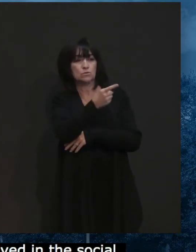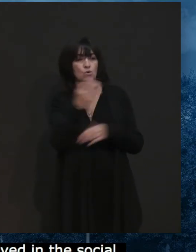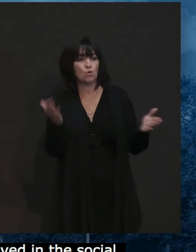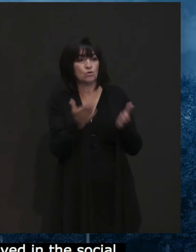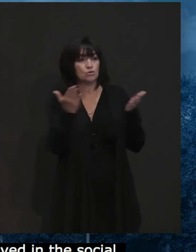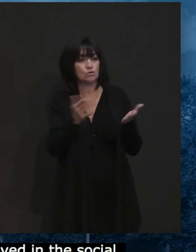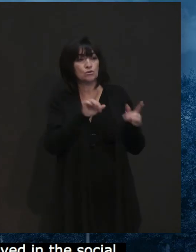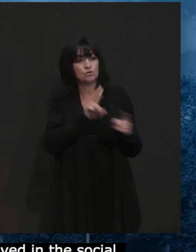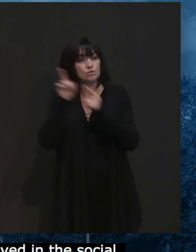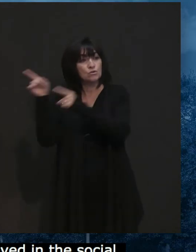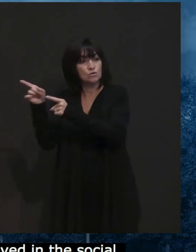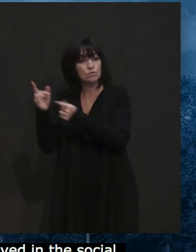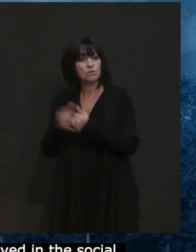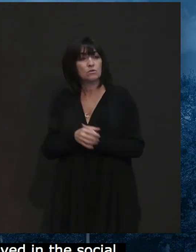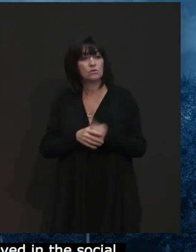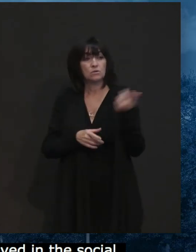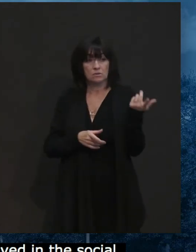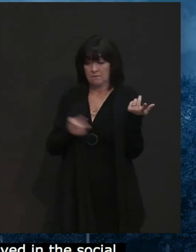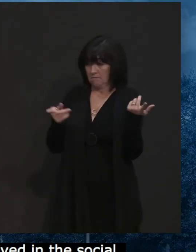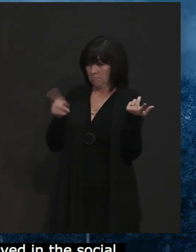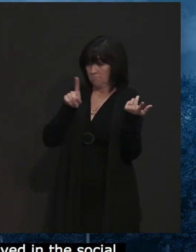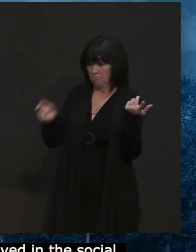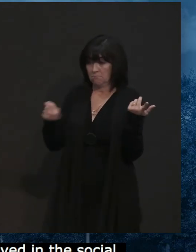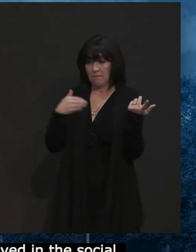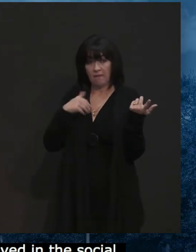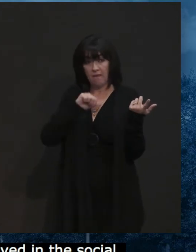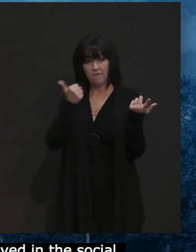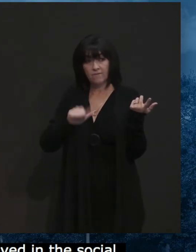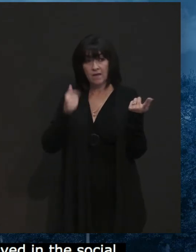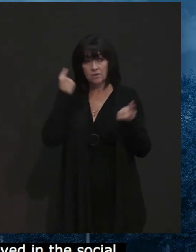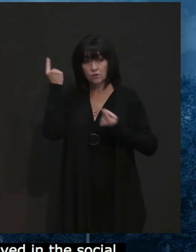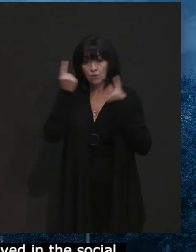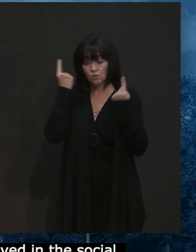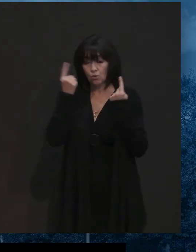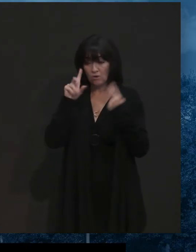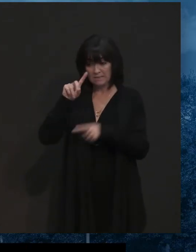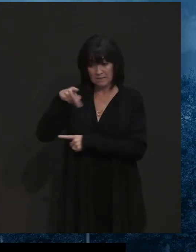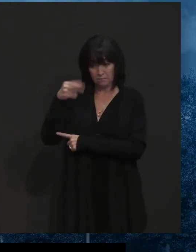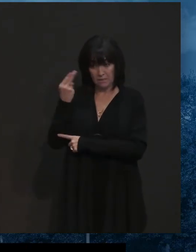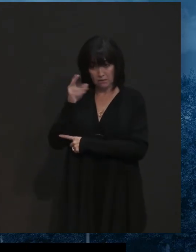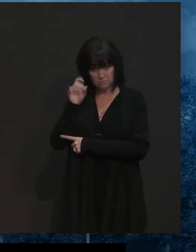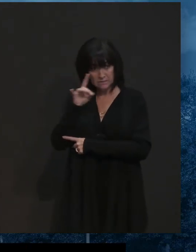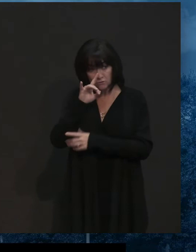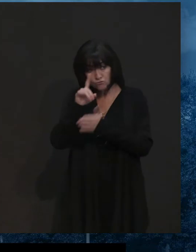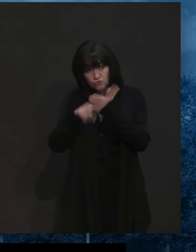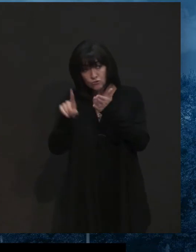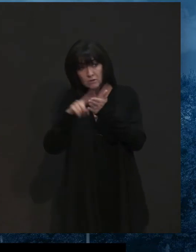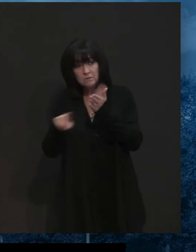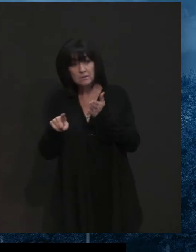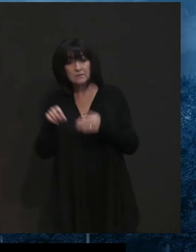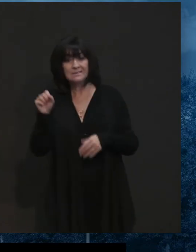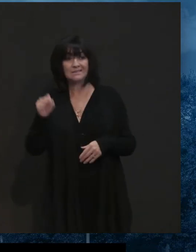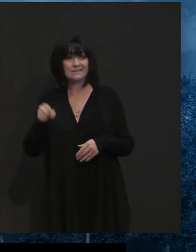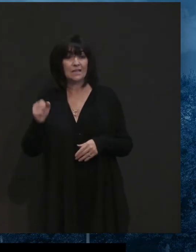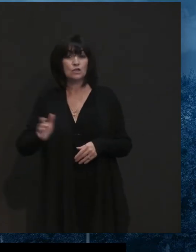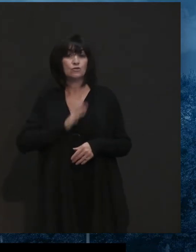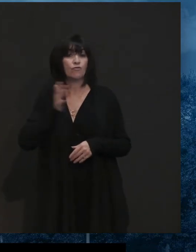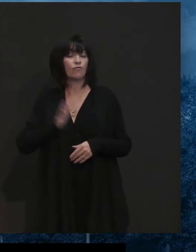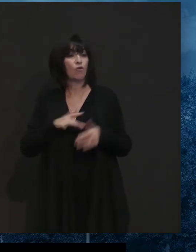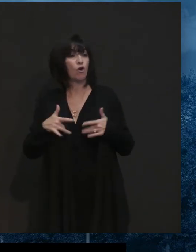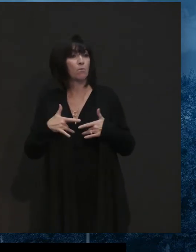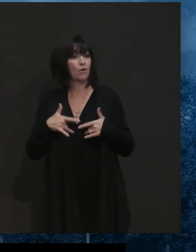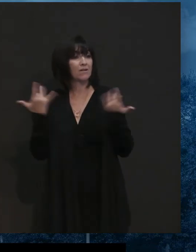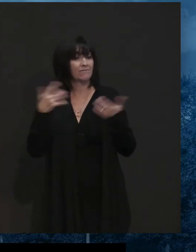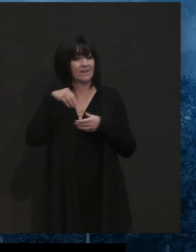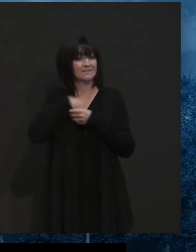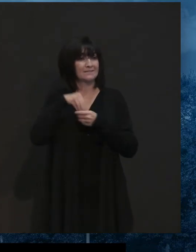Karyl, do you have any thoughts about just the crowd itself? I mean, was DPH checking in on that? Because, again, you may have had the formal event inside, but there were a